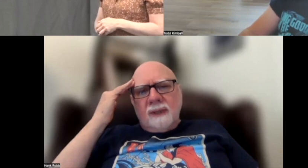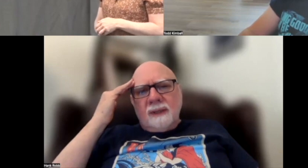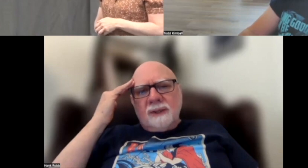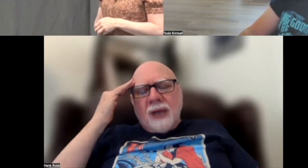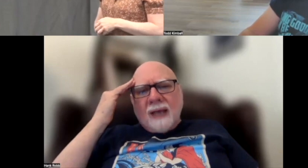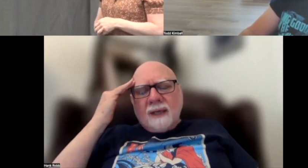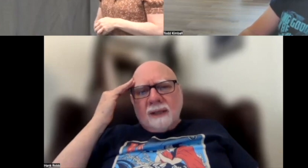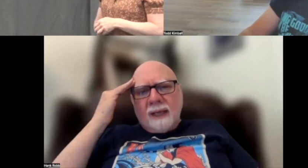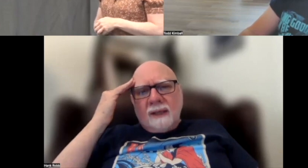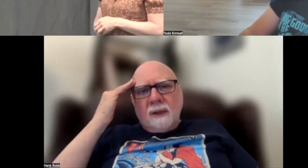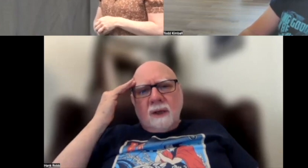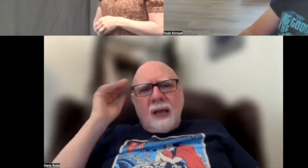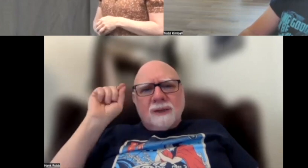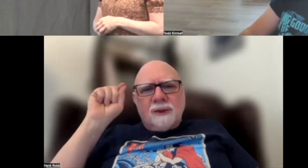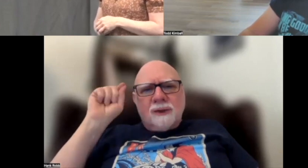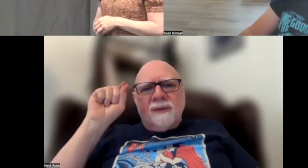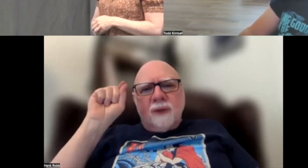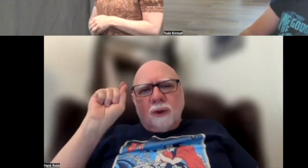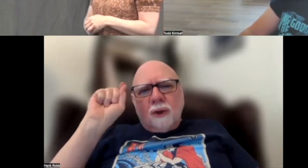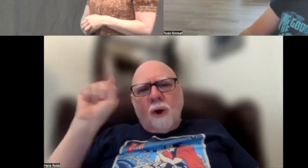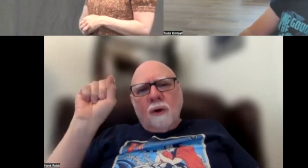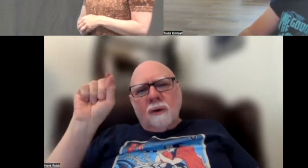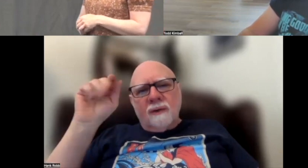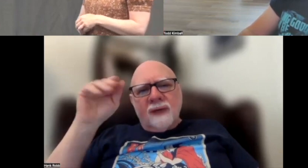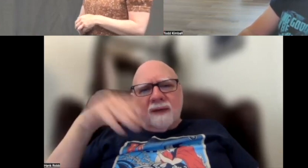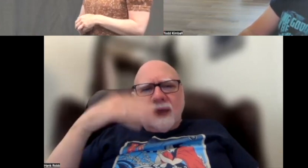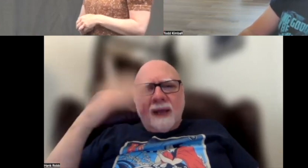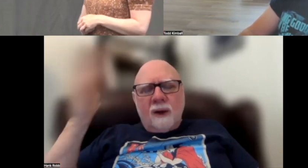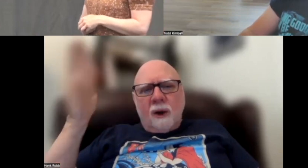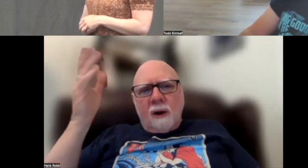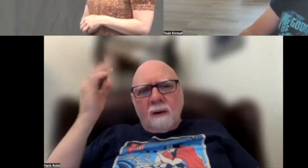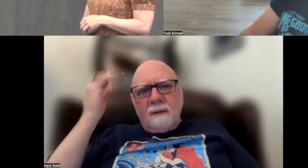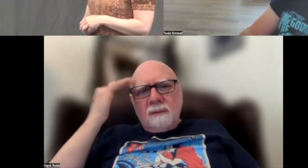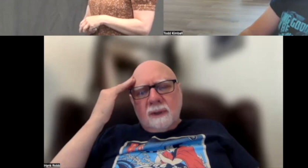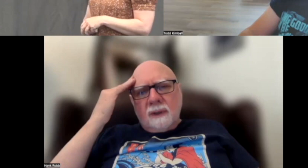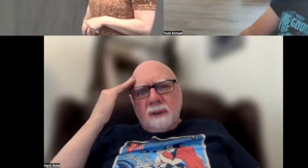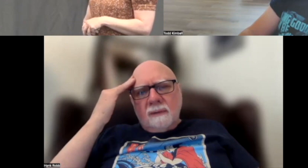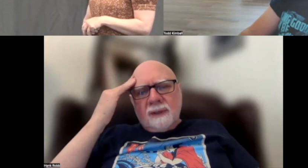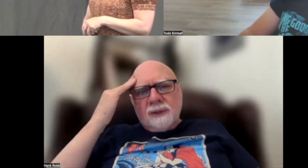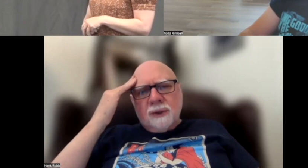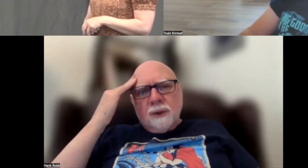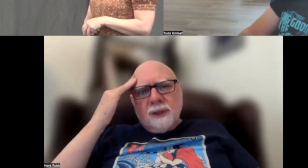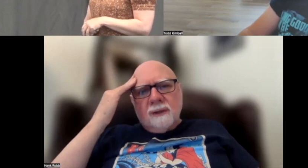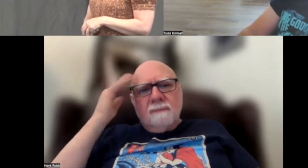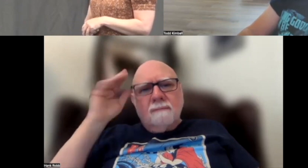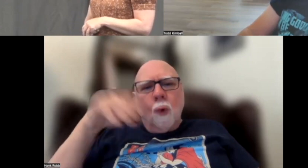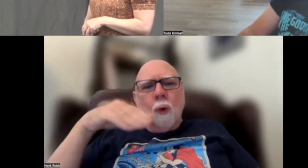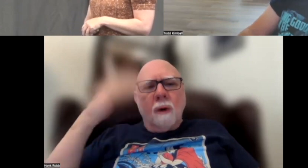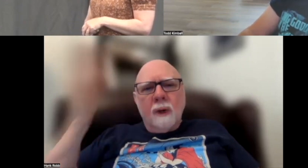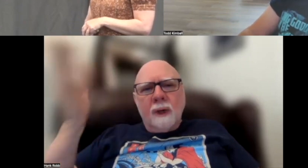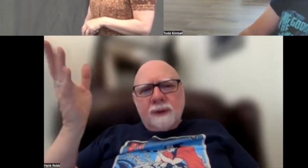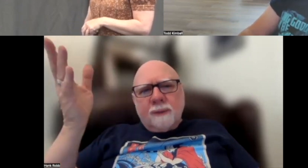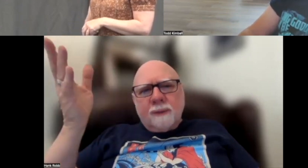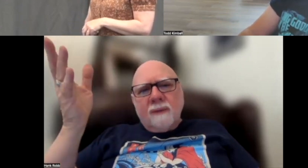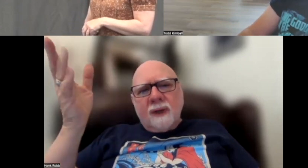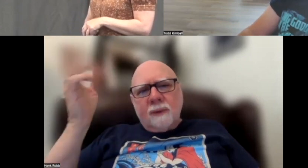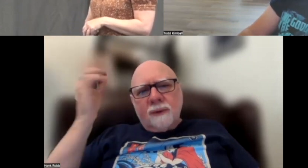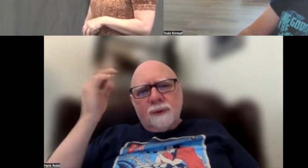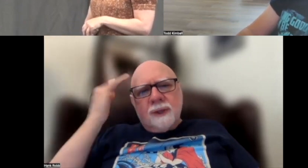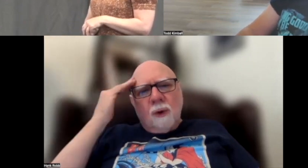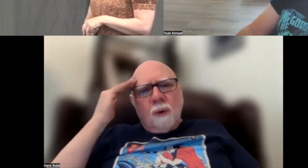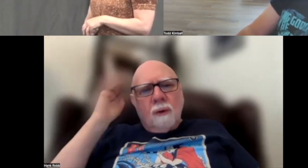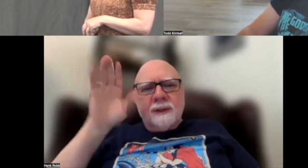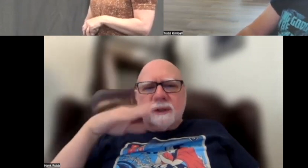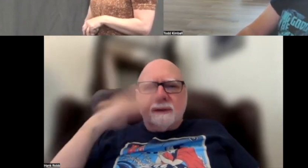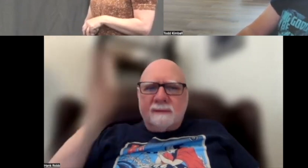multiply ejaculate so that the longer that they are inserted, the more sperm they're